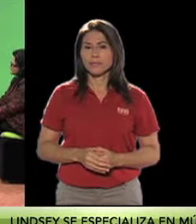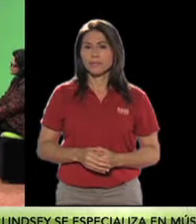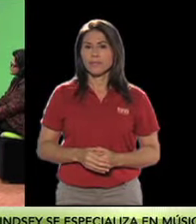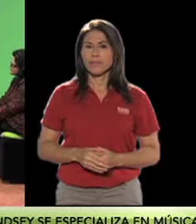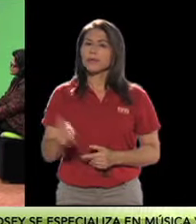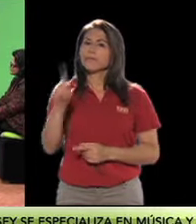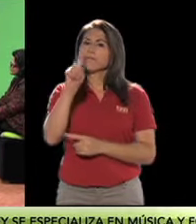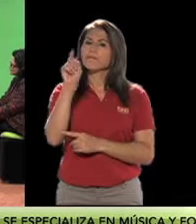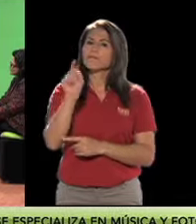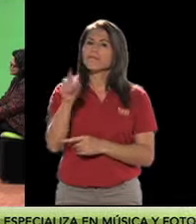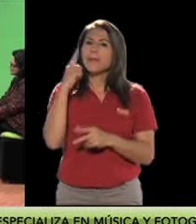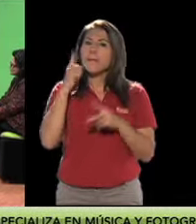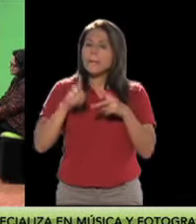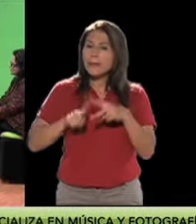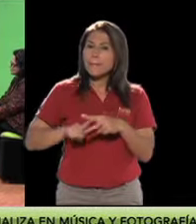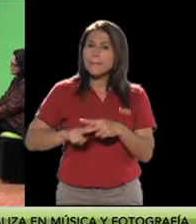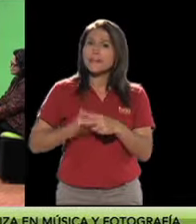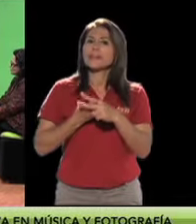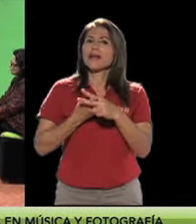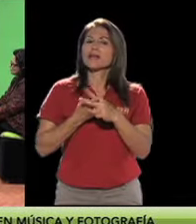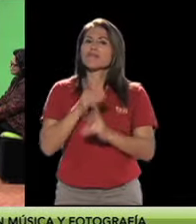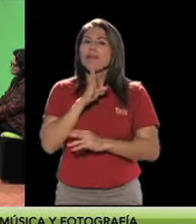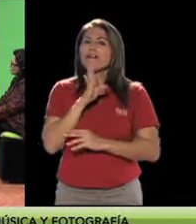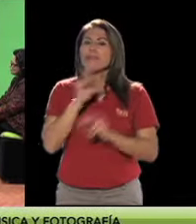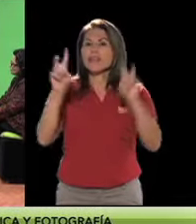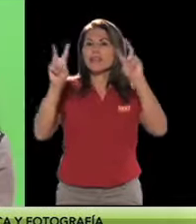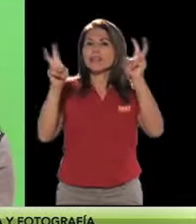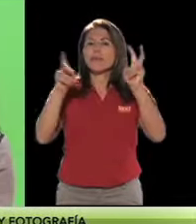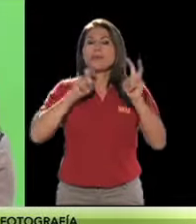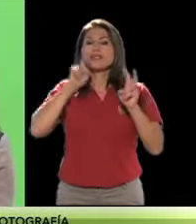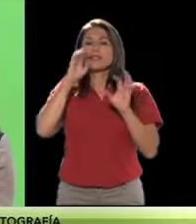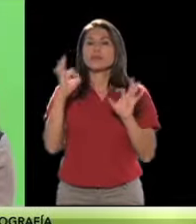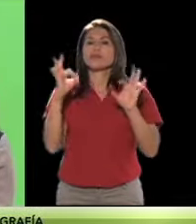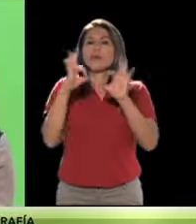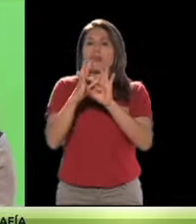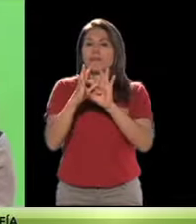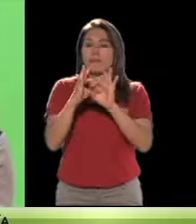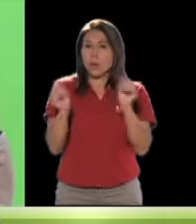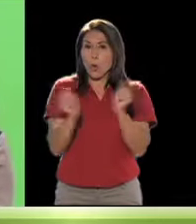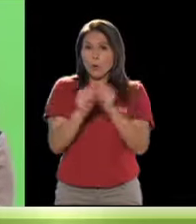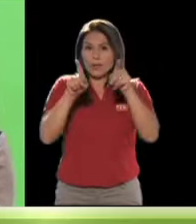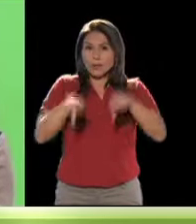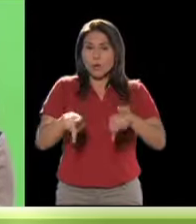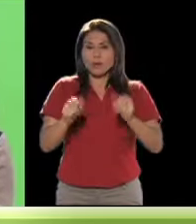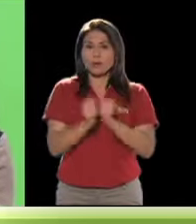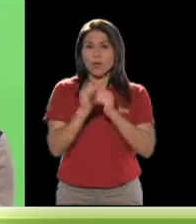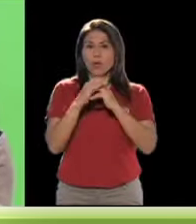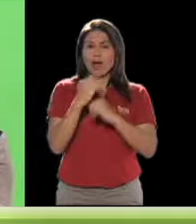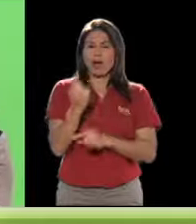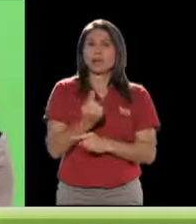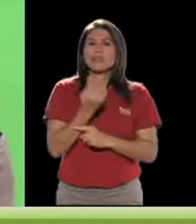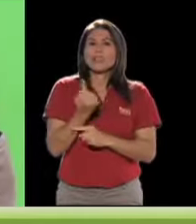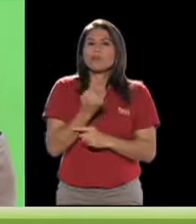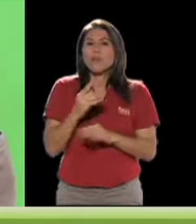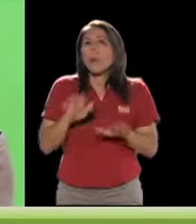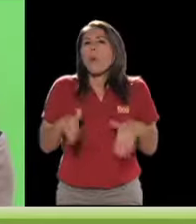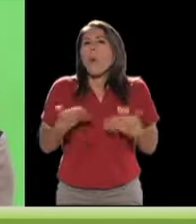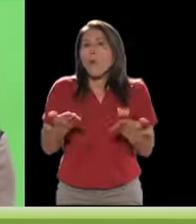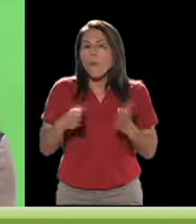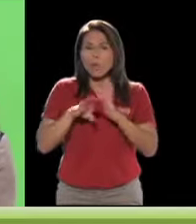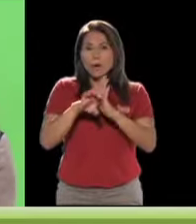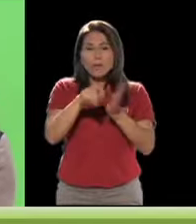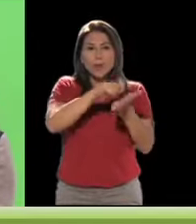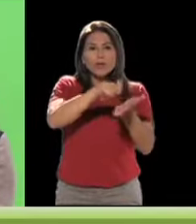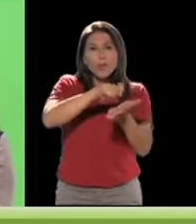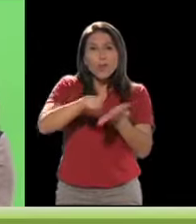¿Cuál es la clave para empezar a tratar este tema en el caso de las personas con autismo, para que las escuelas, What's the ¿verdad? clue los in talking profesores about y